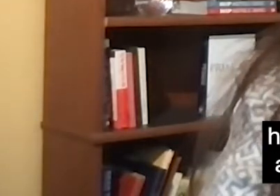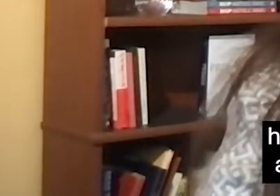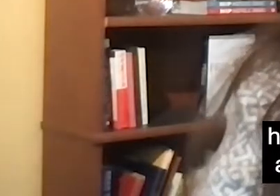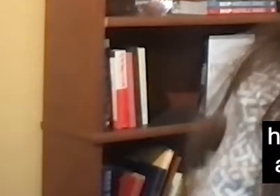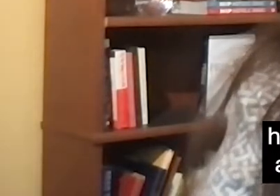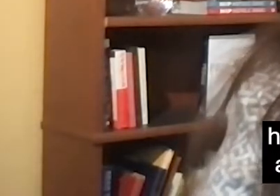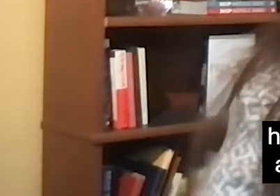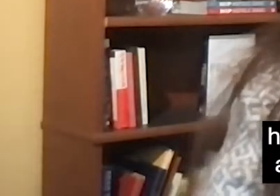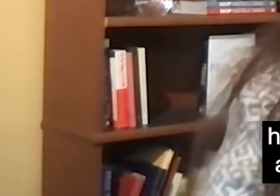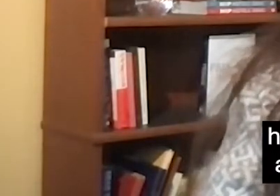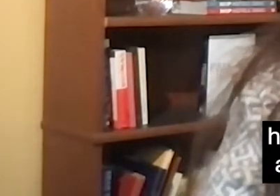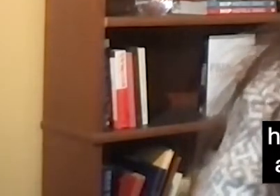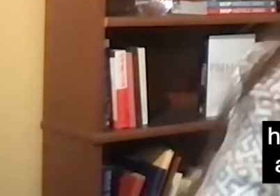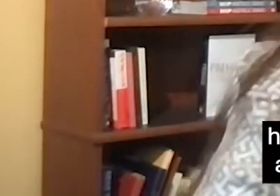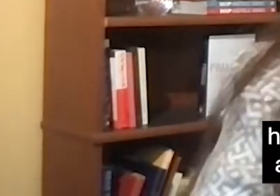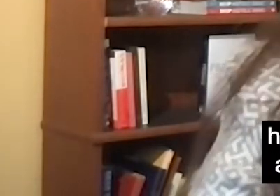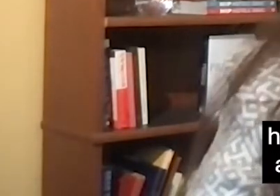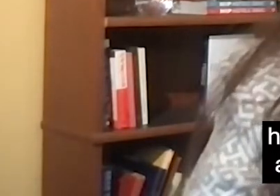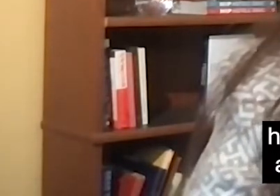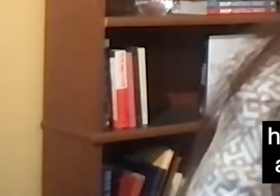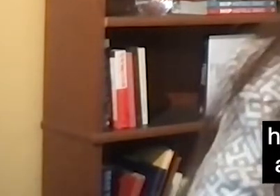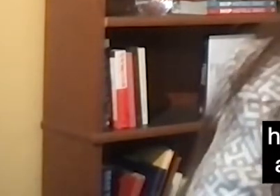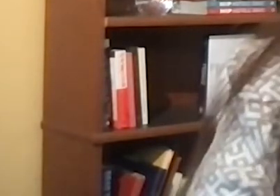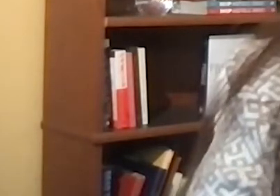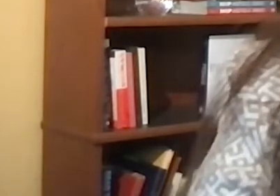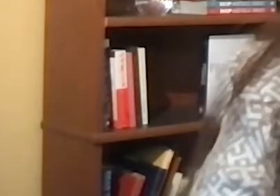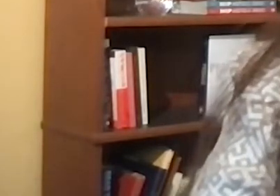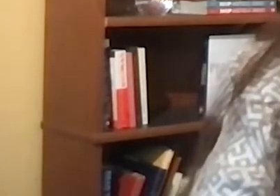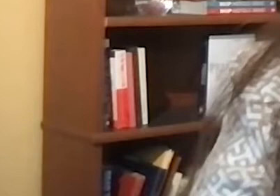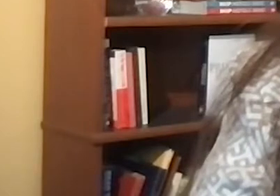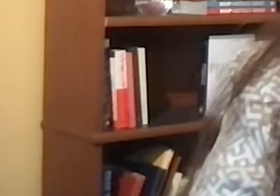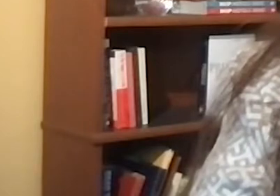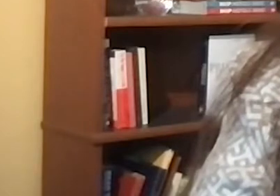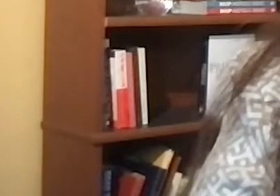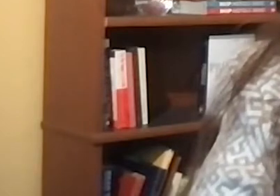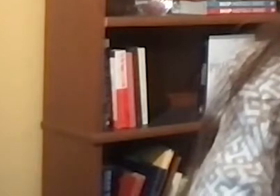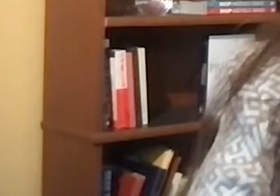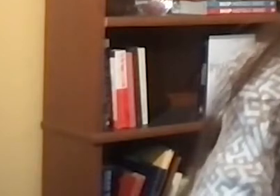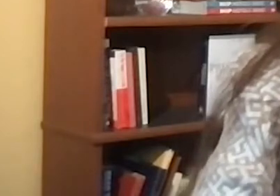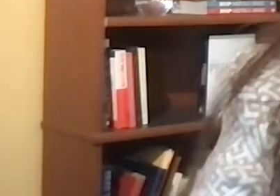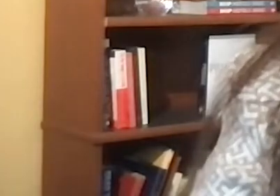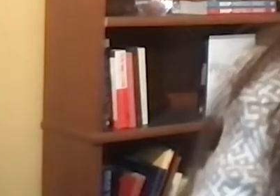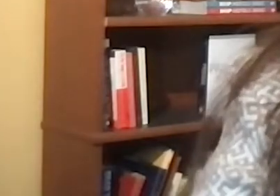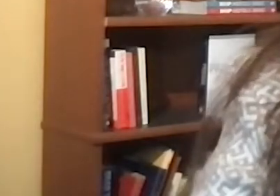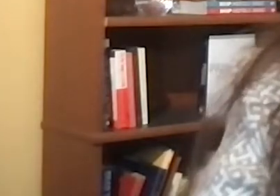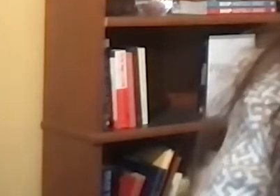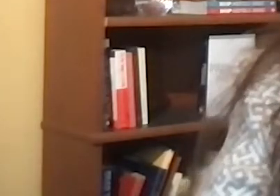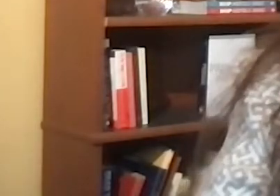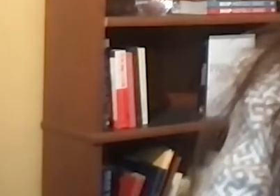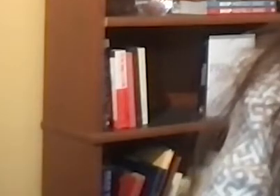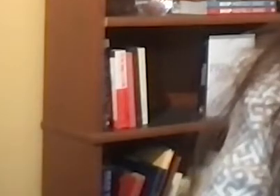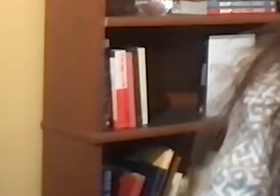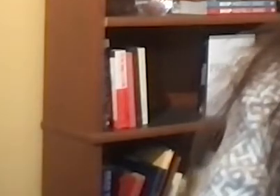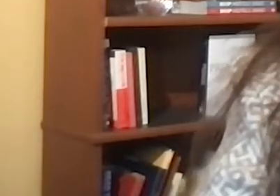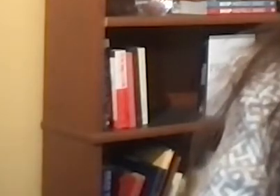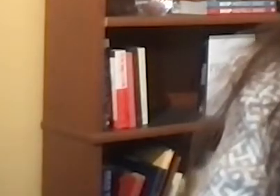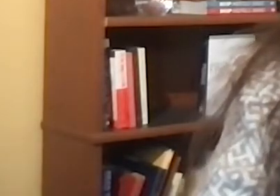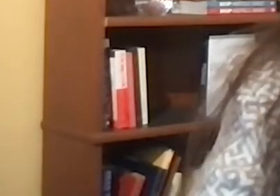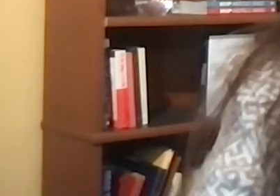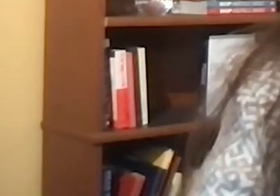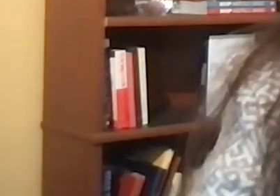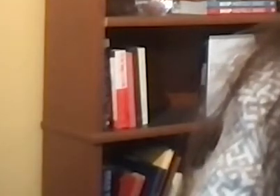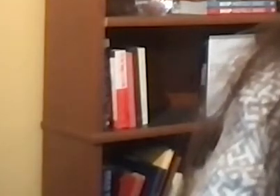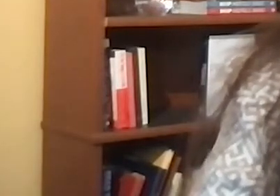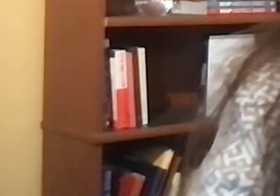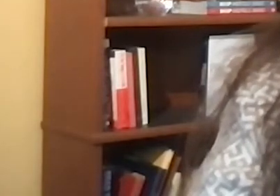have with Zoom and meetings and the change of the way we communicate in business, to change the way we communicate with those